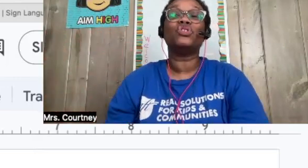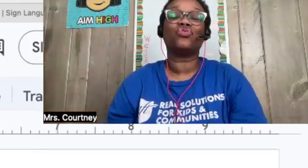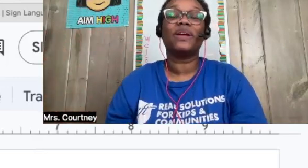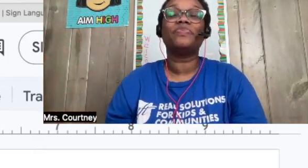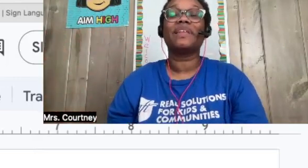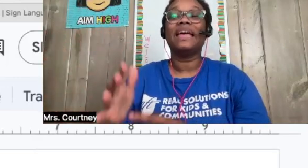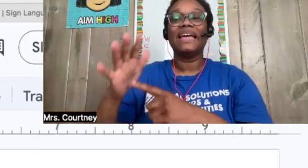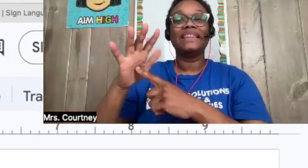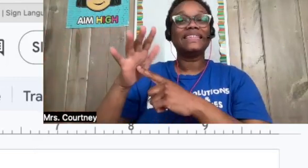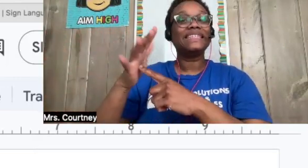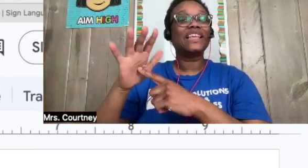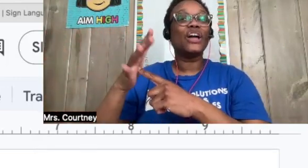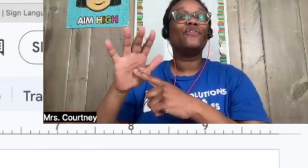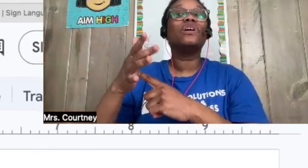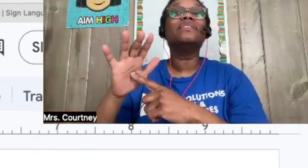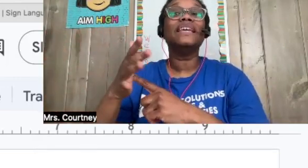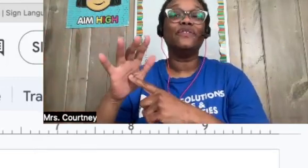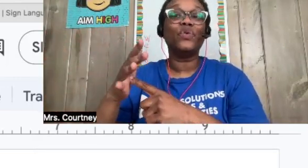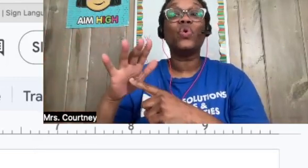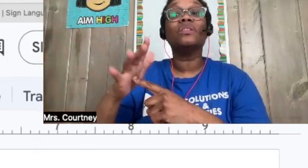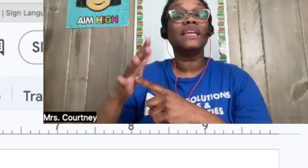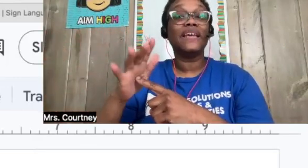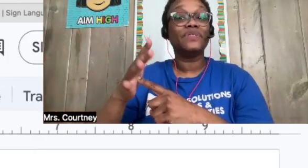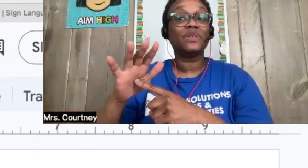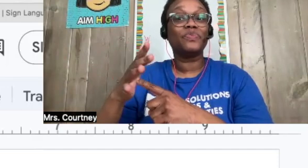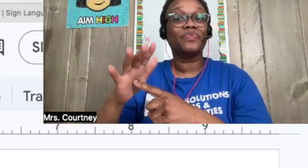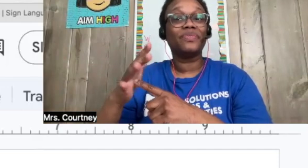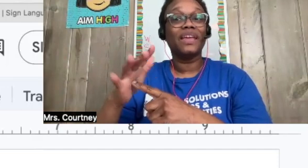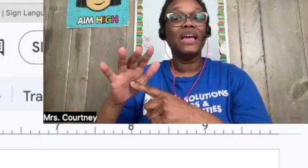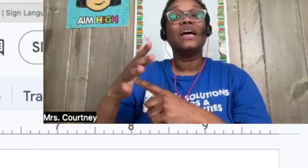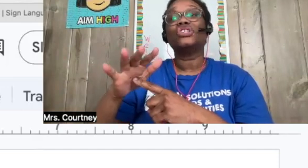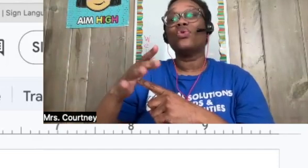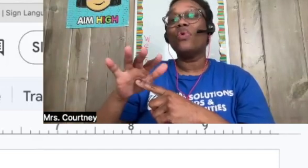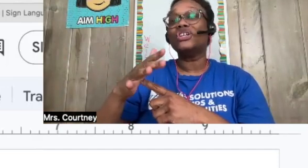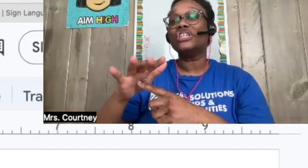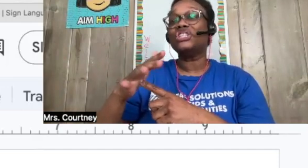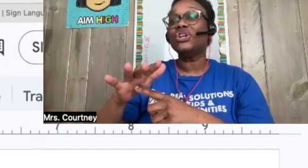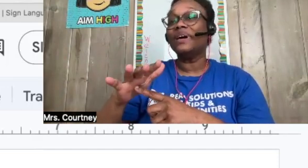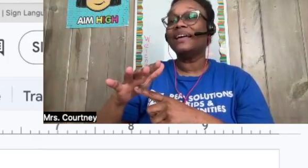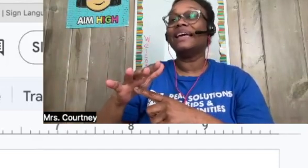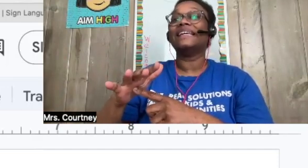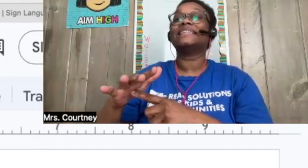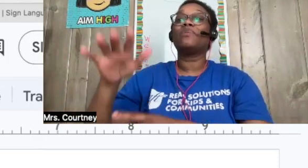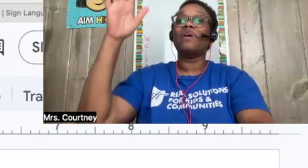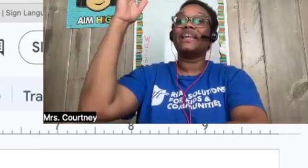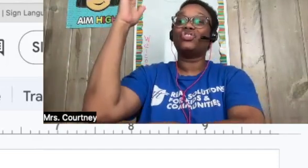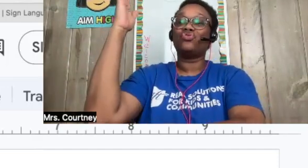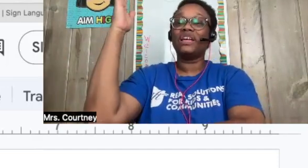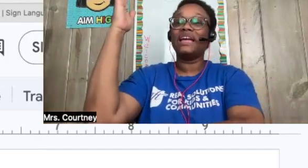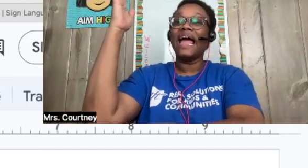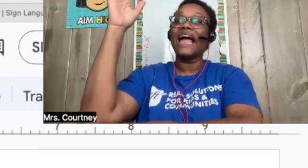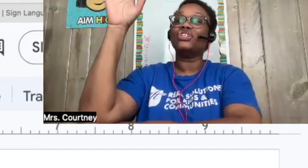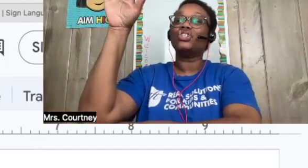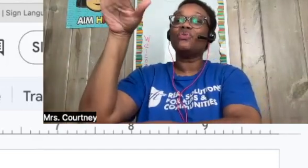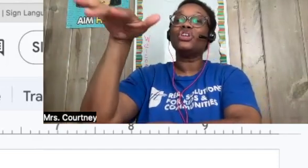from the tree. This is the sign for a leaf or leaves. So what she's doing is combining